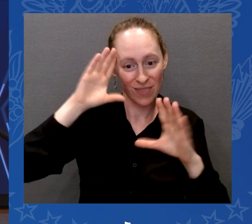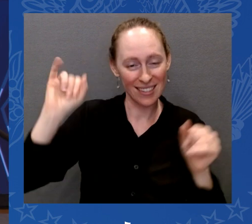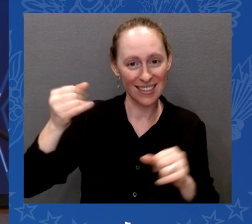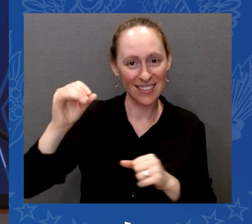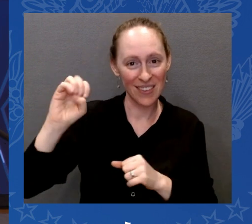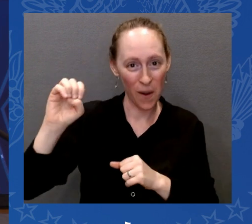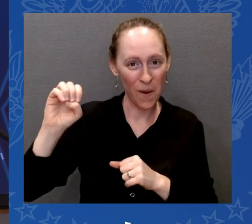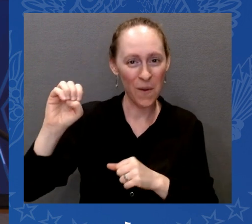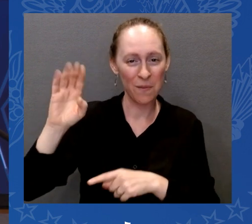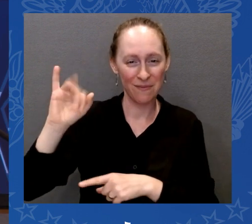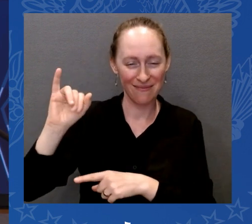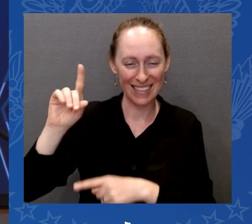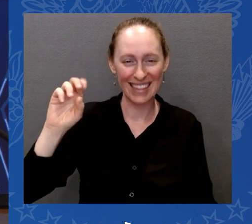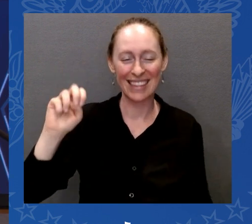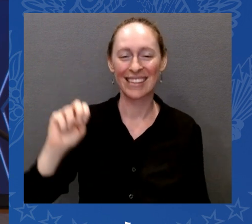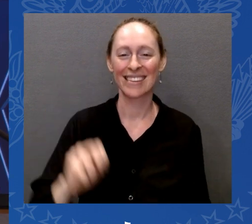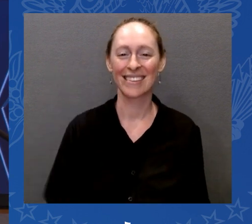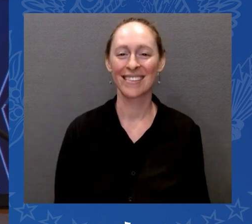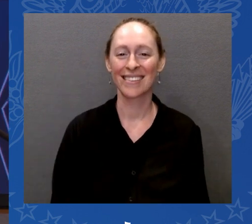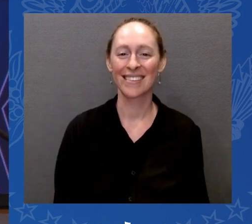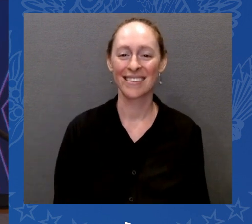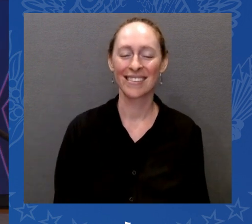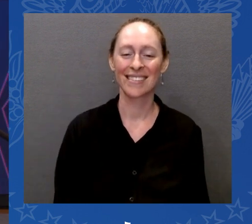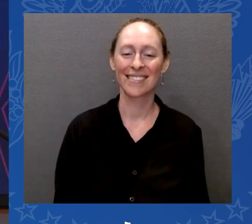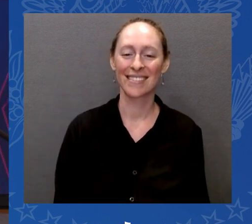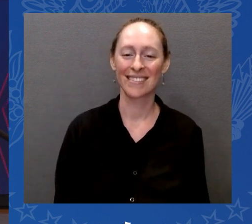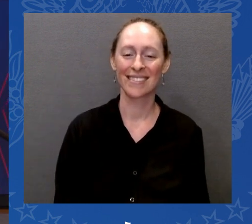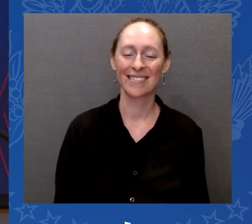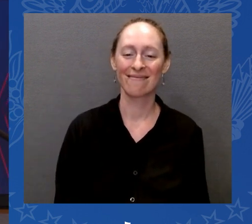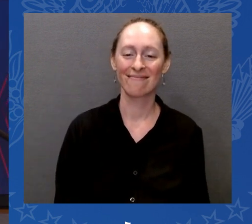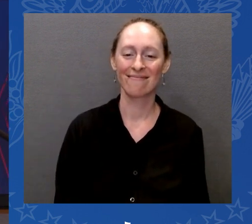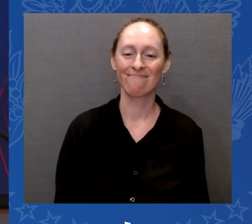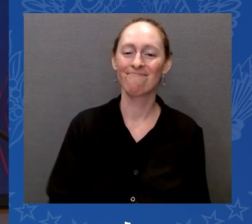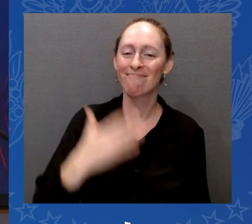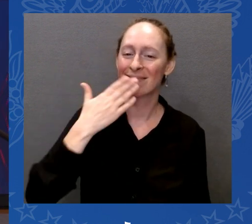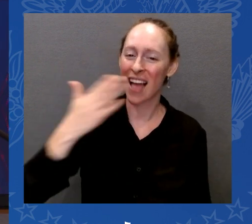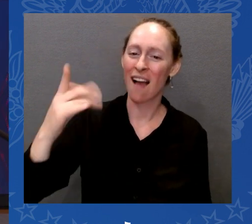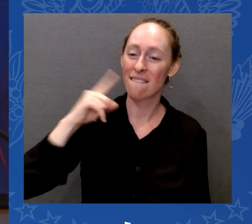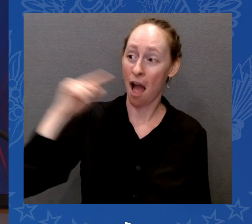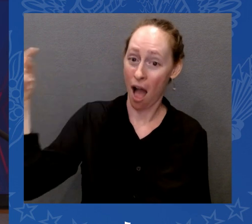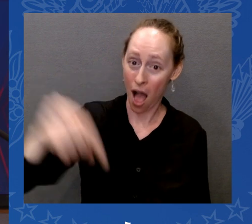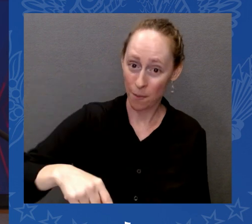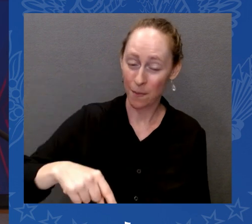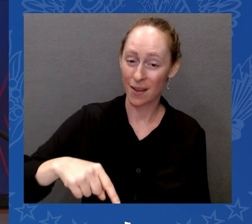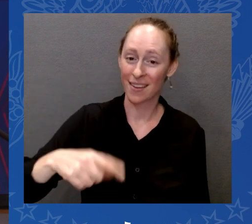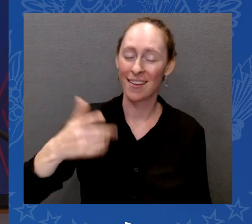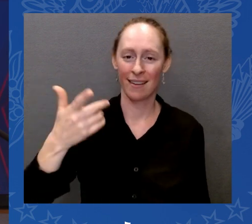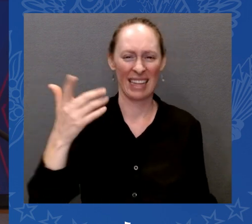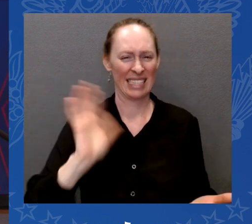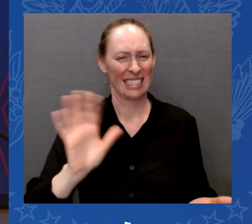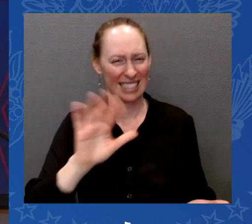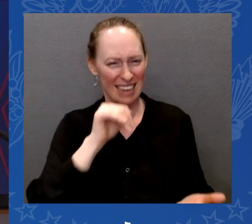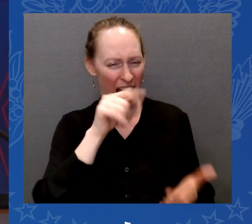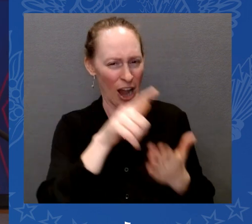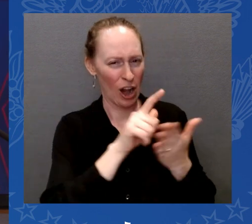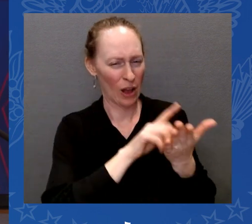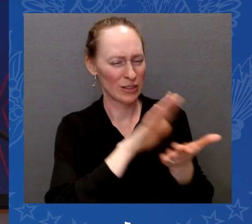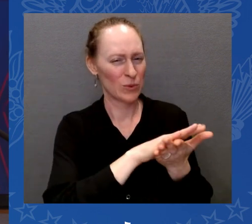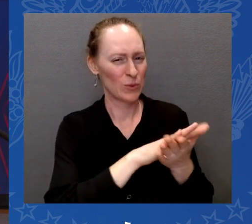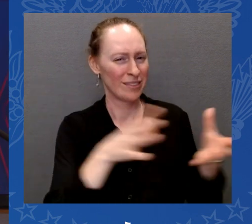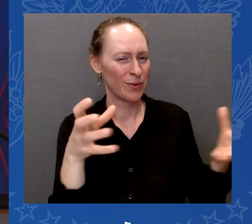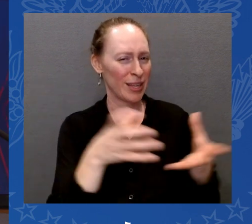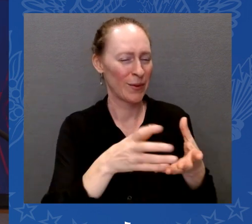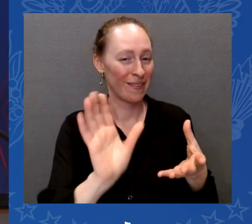for coming to town, not for a law school reunion, but a reunion of upstate with the glorious past of its manufacturing